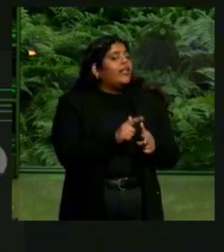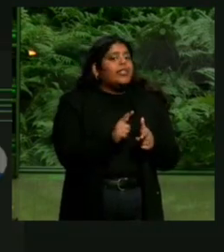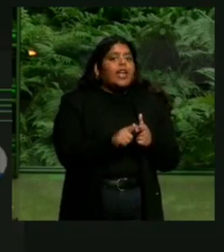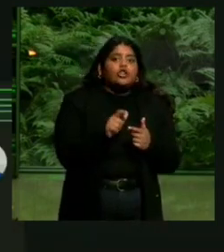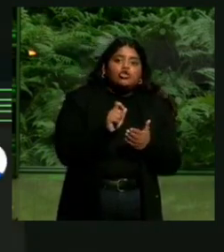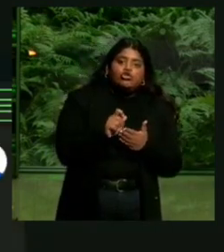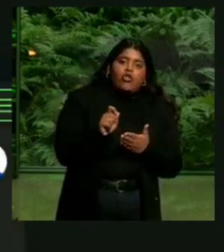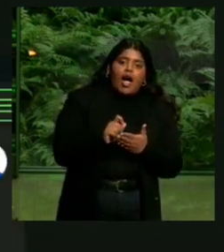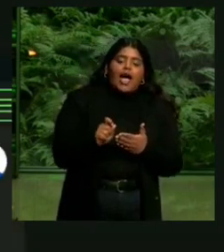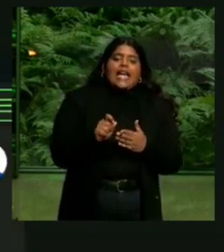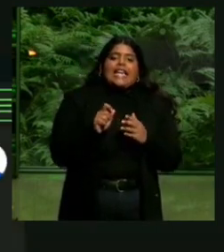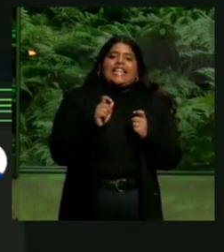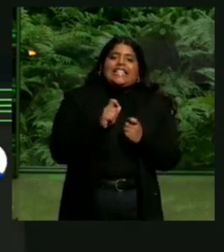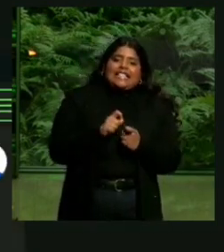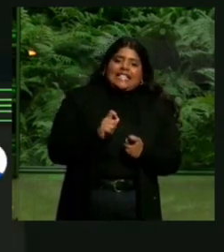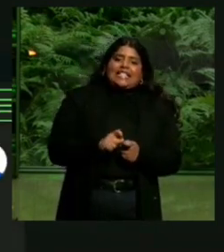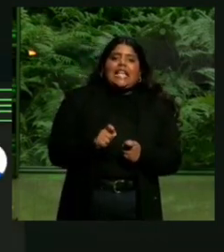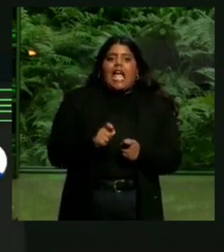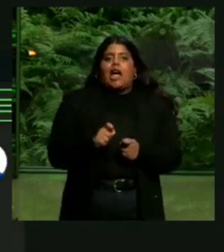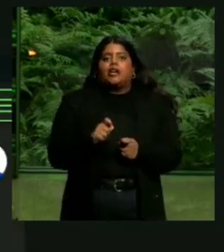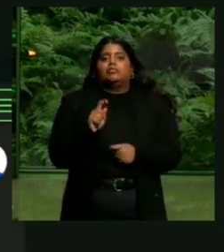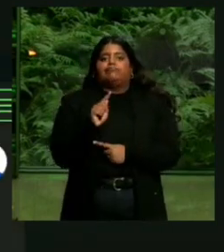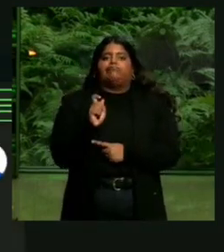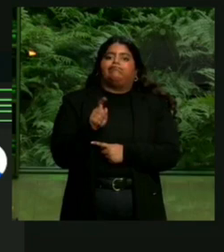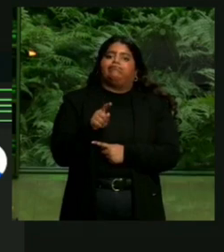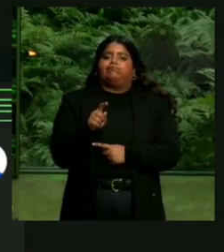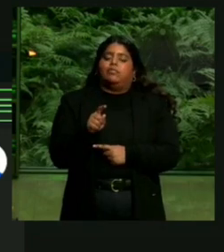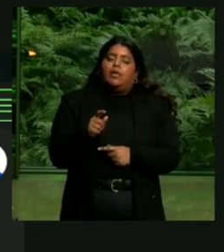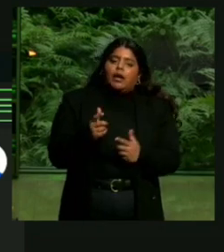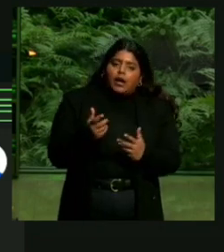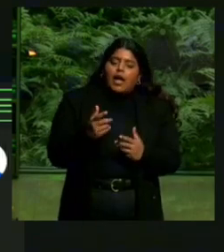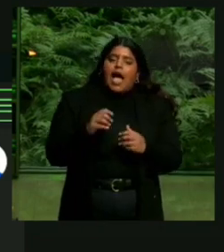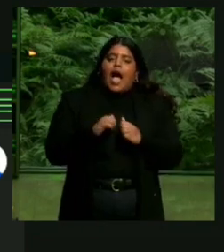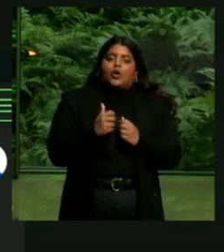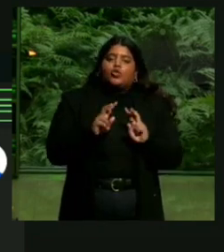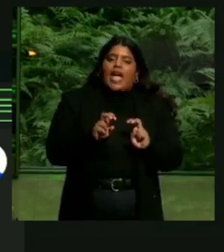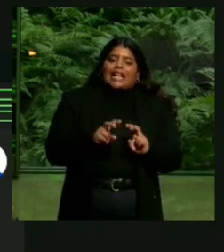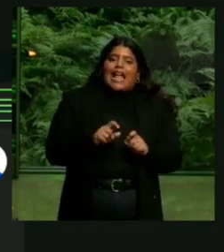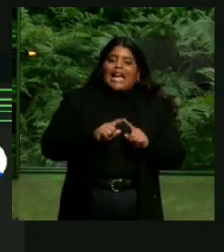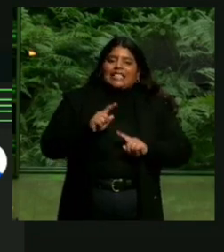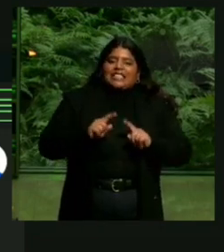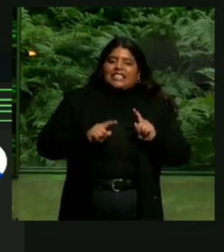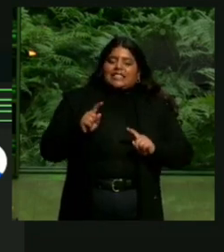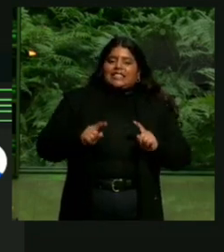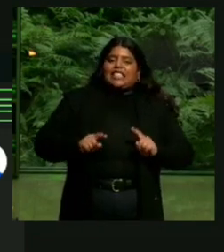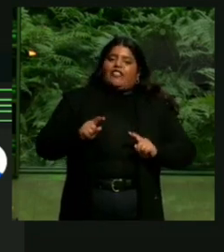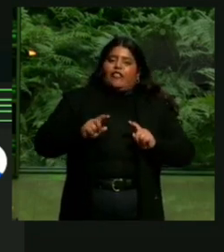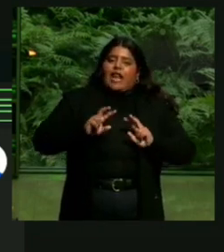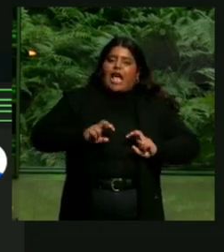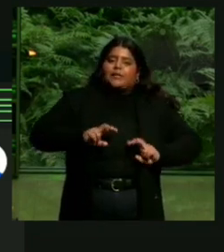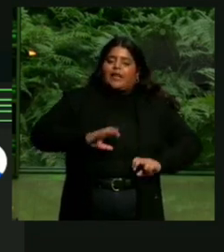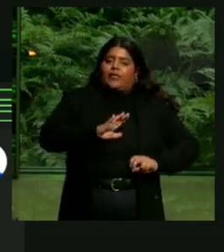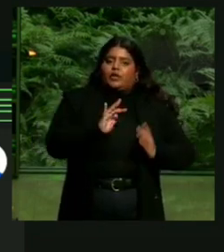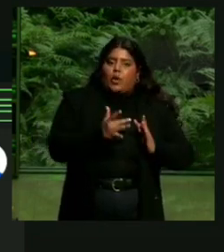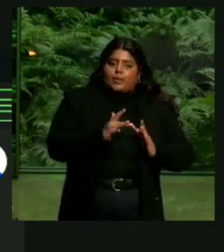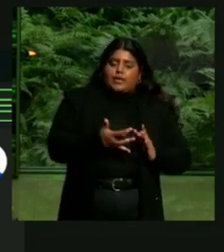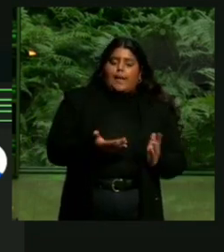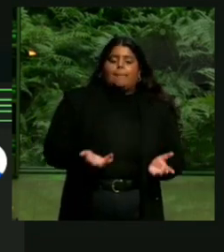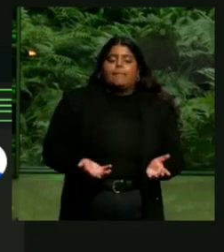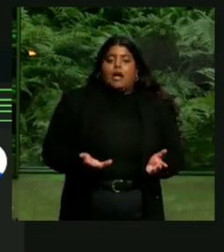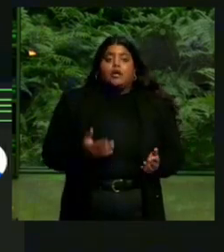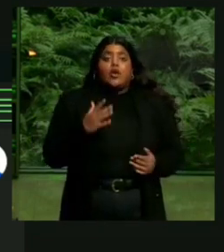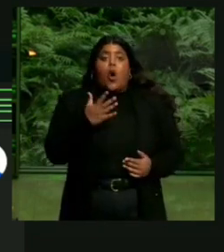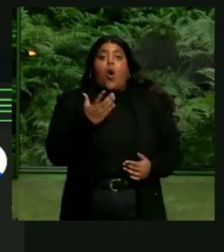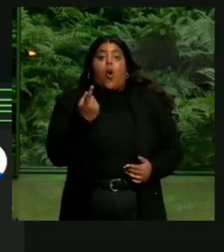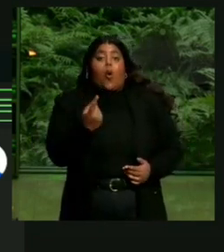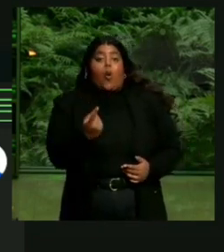a detailed prompt trying to analyze different aspects of the website. Now, one